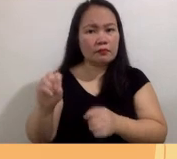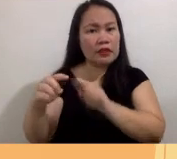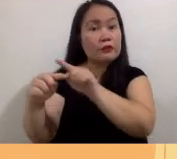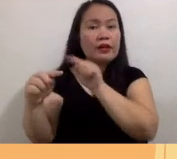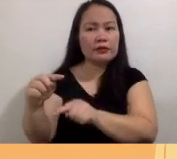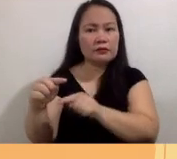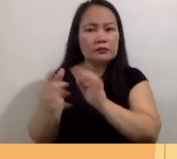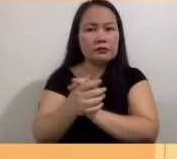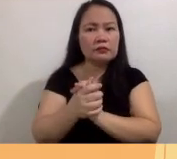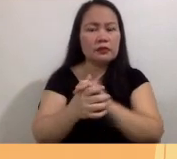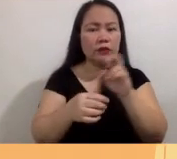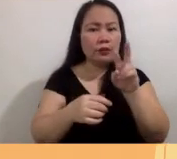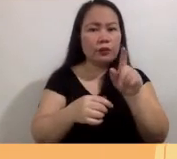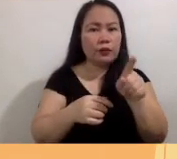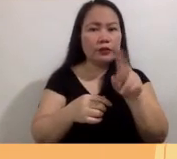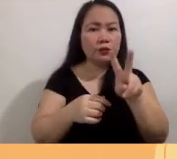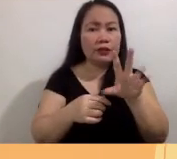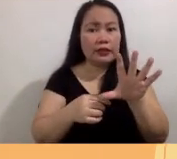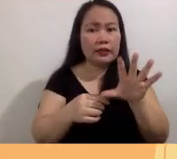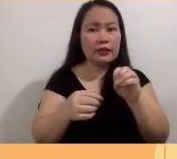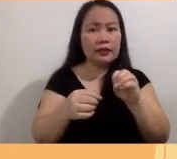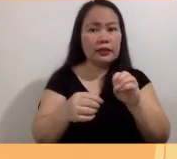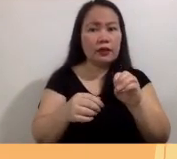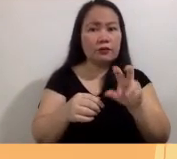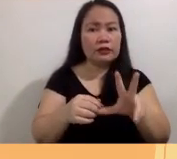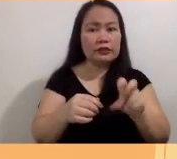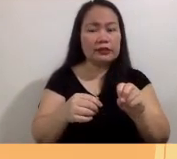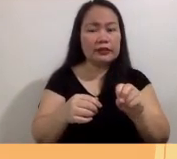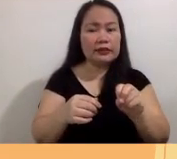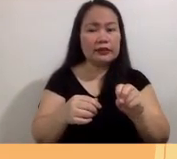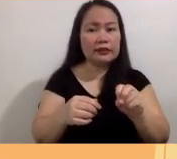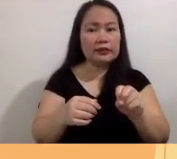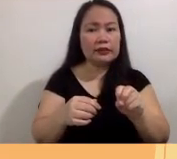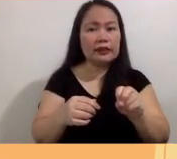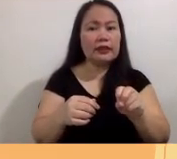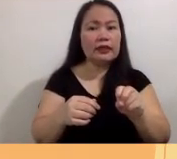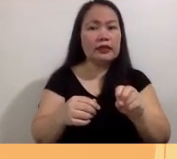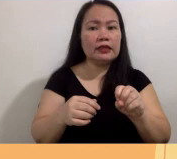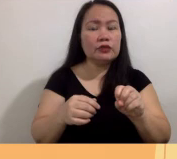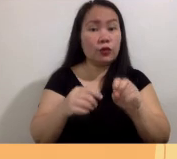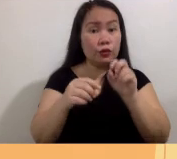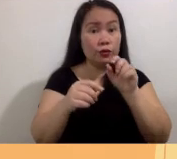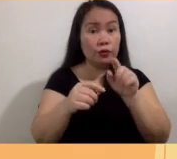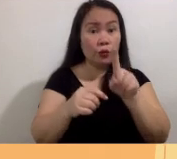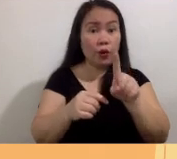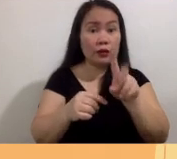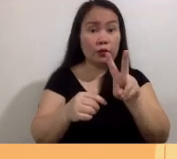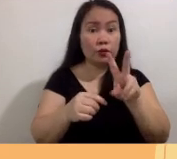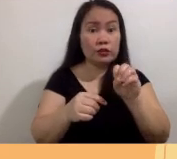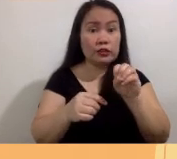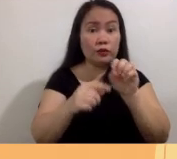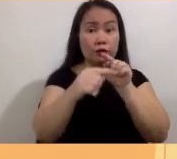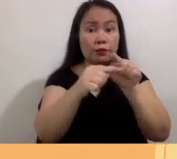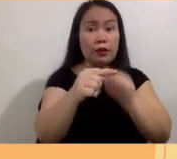is 40. And then, 120 over 20 plus 10, that is 30.